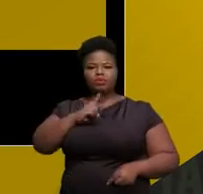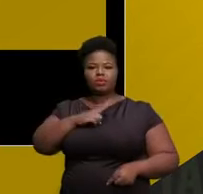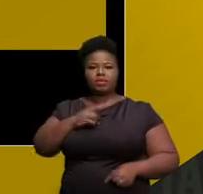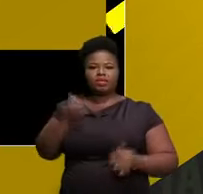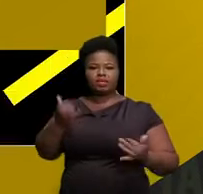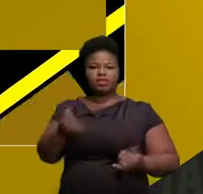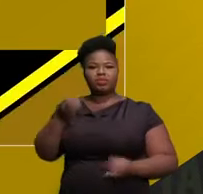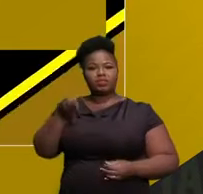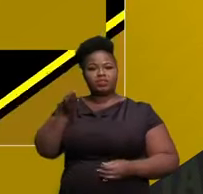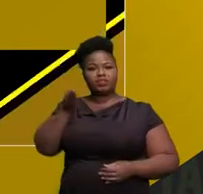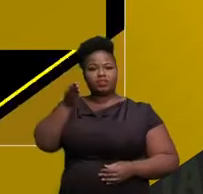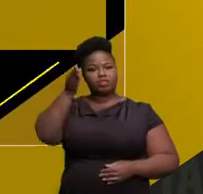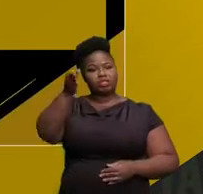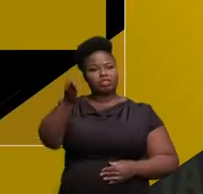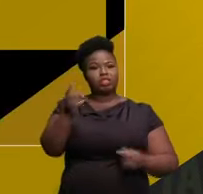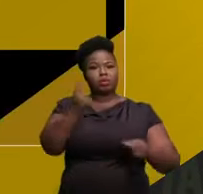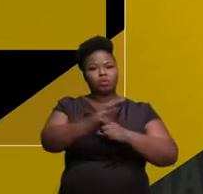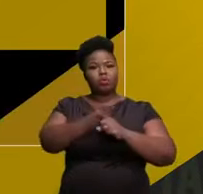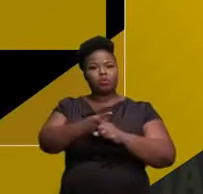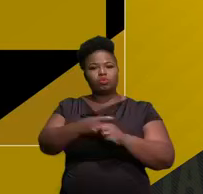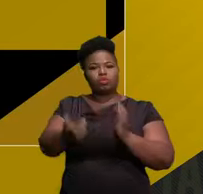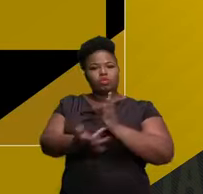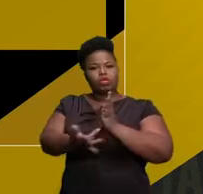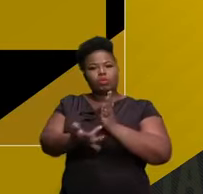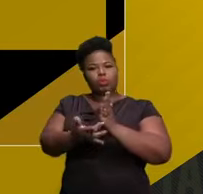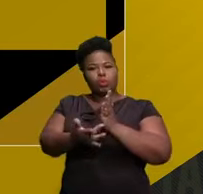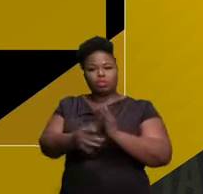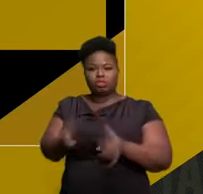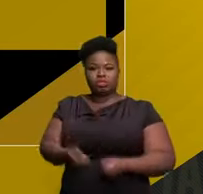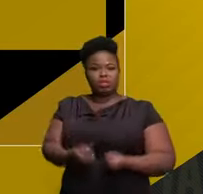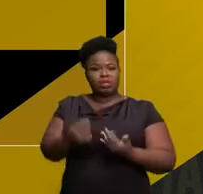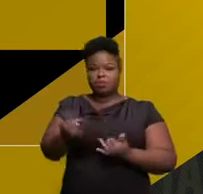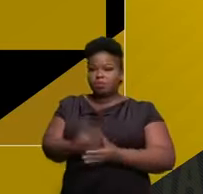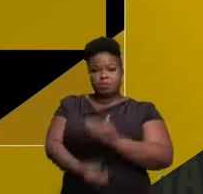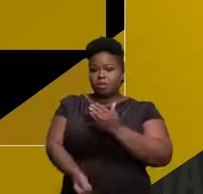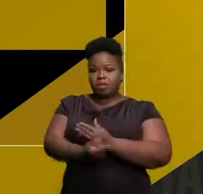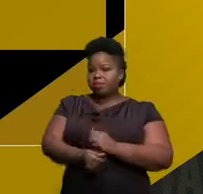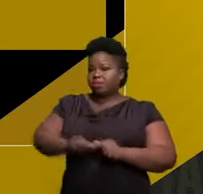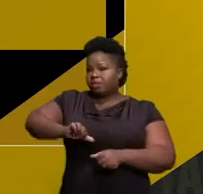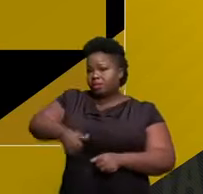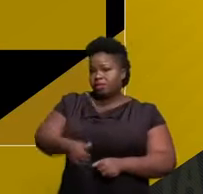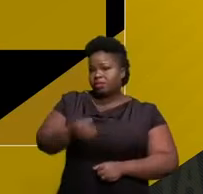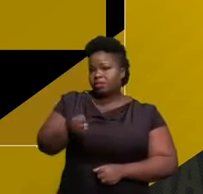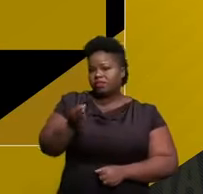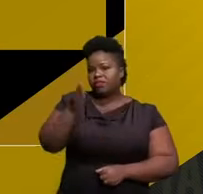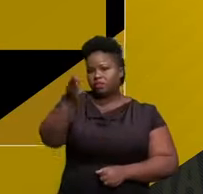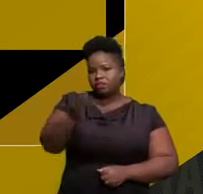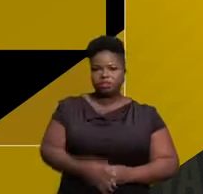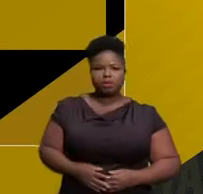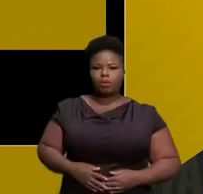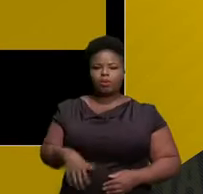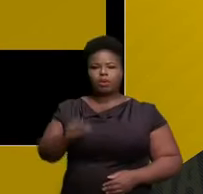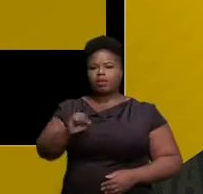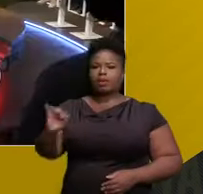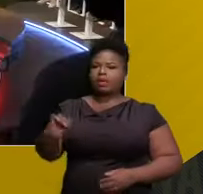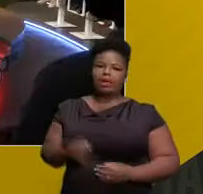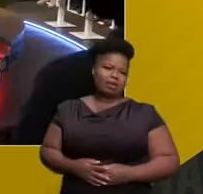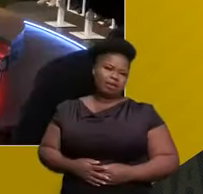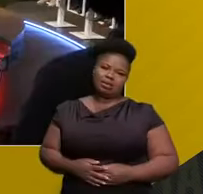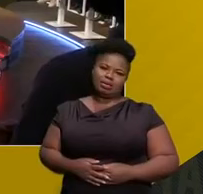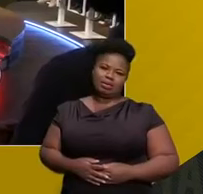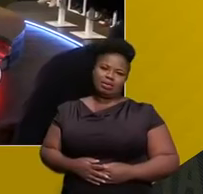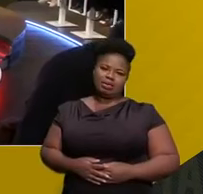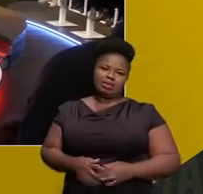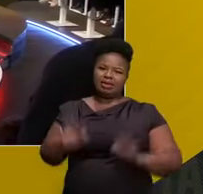in future will take jobs and will be out of jobs soon. What will happen to the next coming generation? But what's about AI, Melody? Hi, man. Yazin,